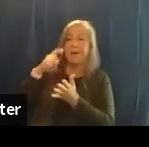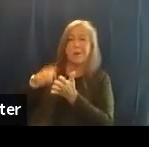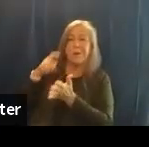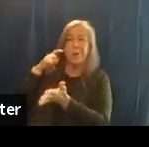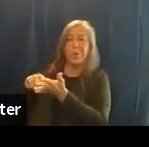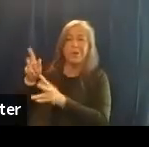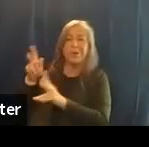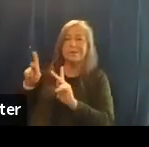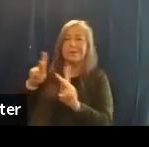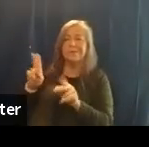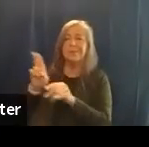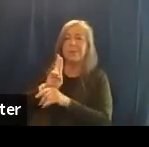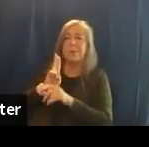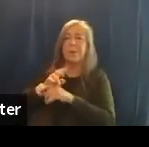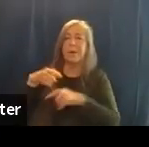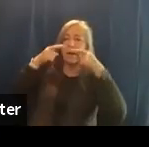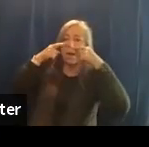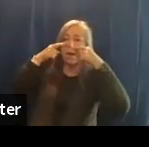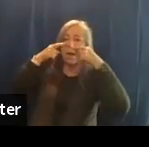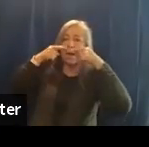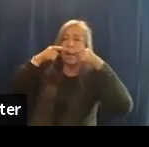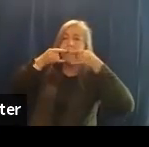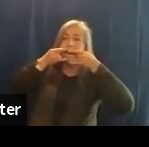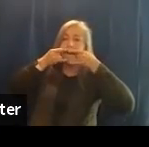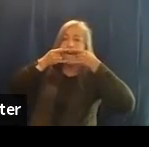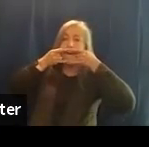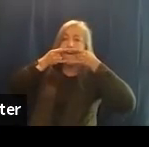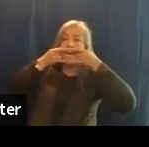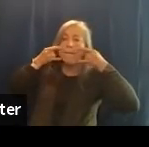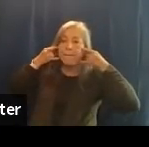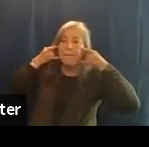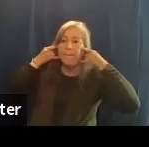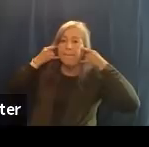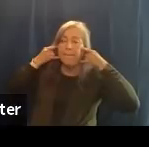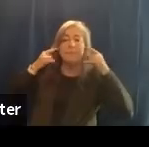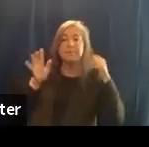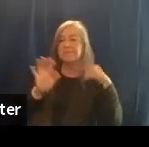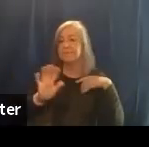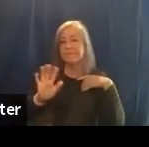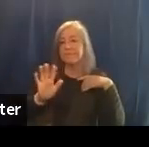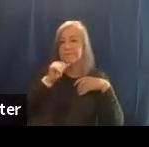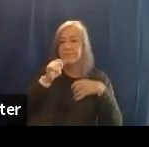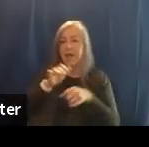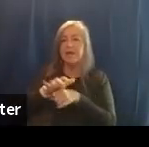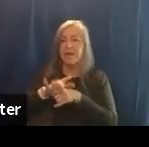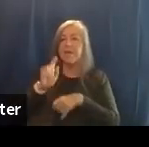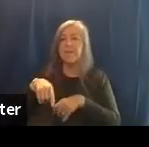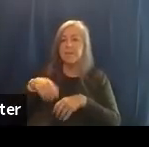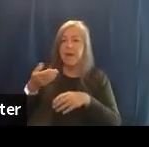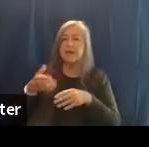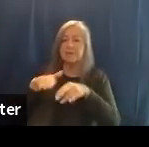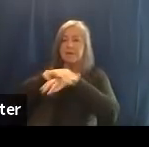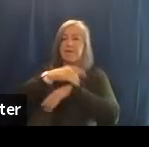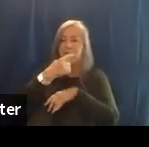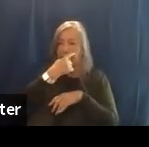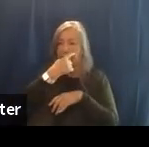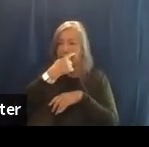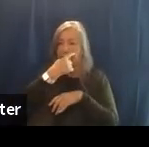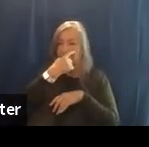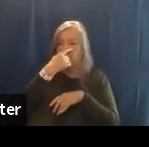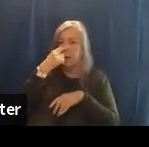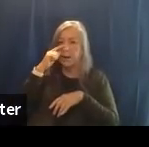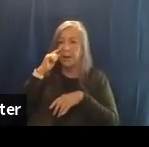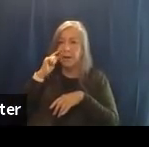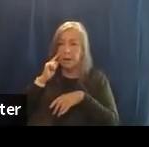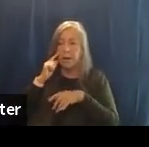mask is covering the mouth and the nose, and that it comes down below the chin, again, snug on the sides. And, you know,